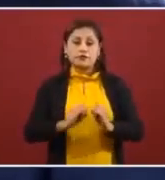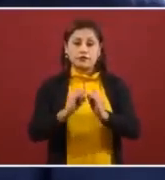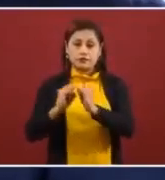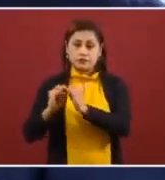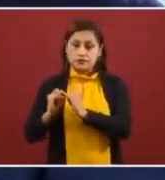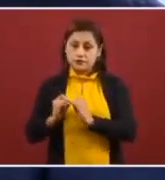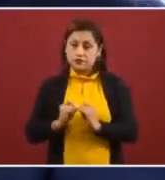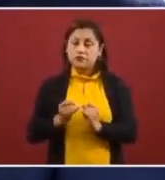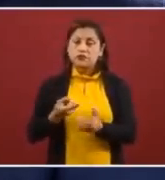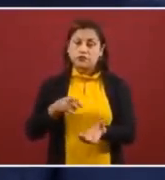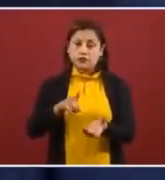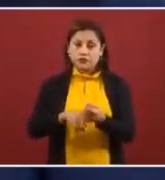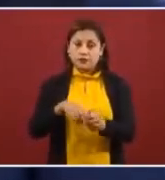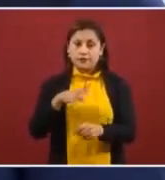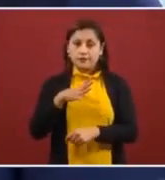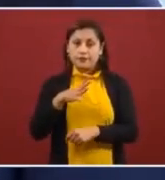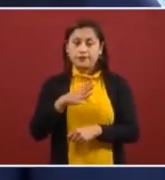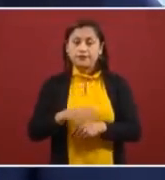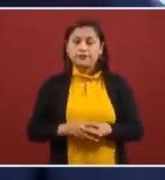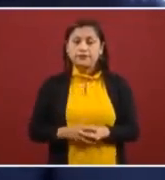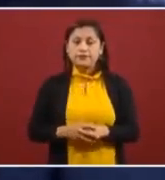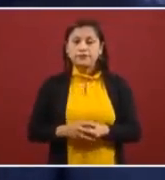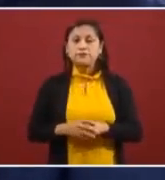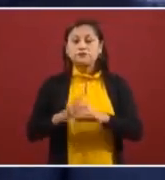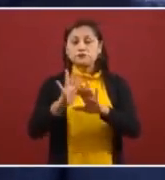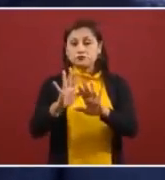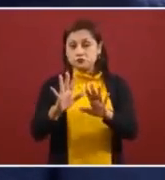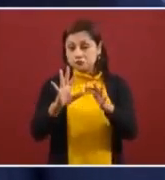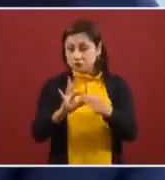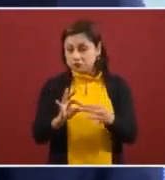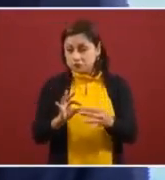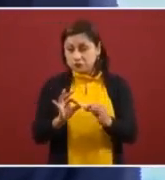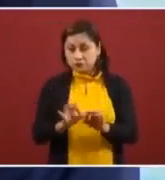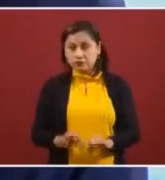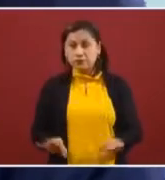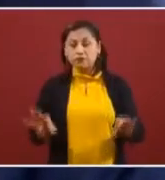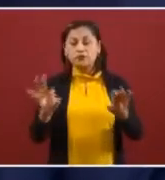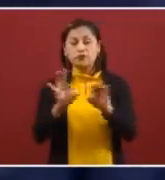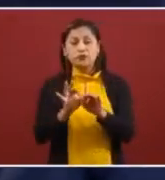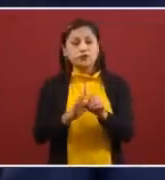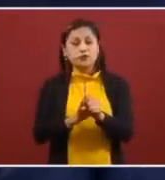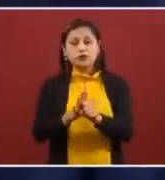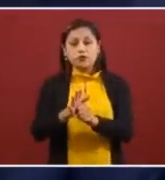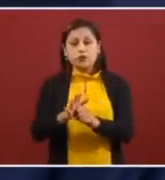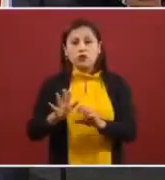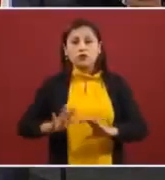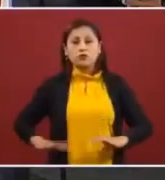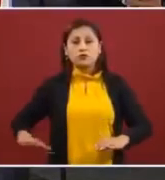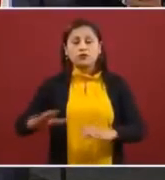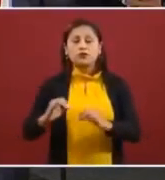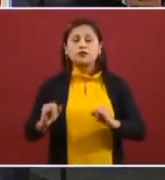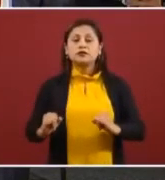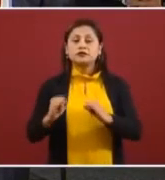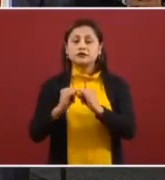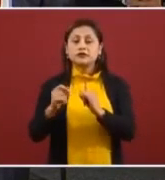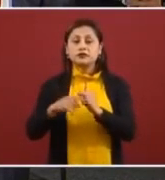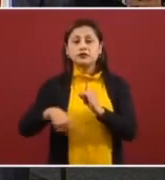So they're trying to fix the organizations that comprise the health system.